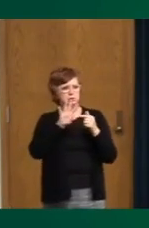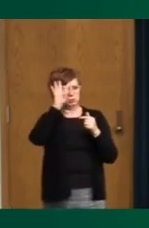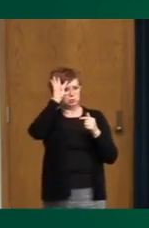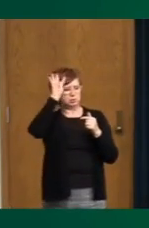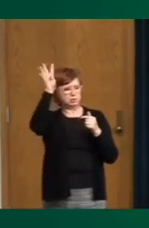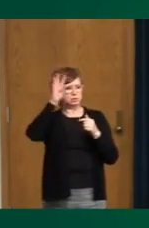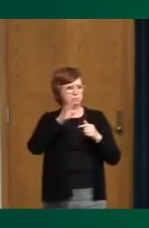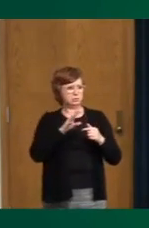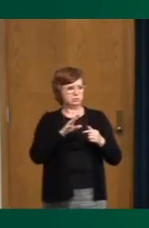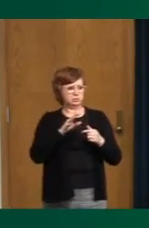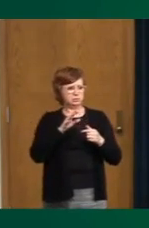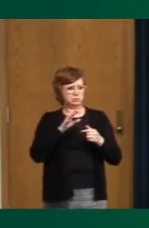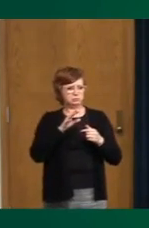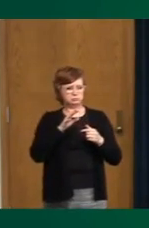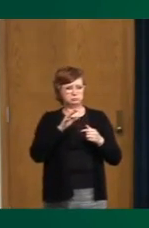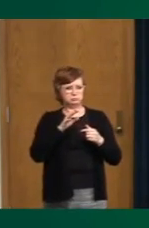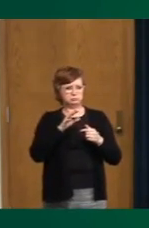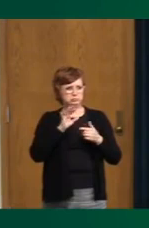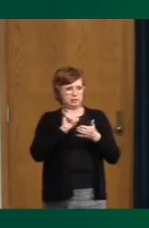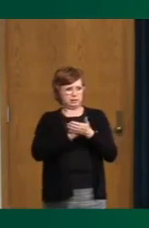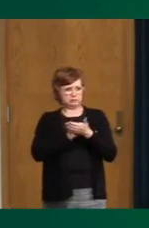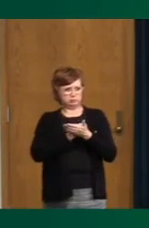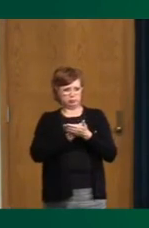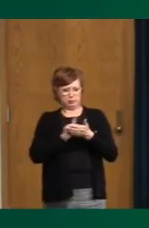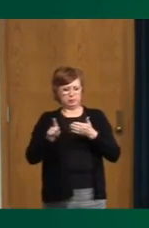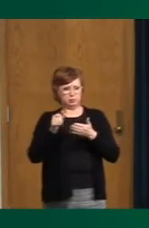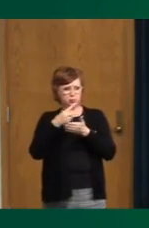those industries? Days, not weeks, and next week.